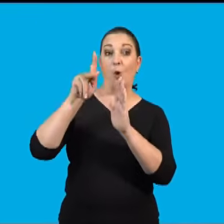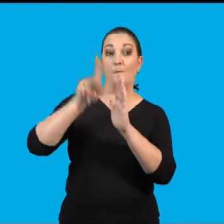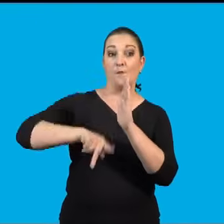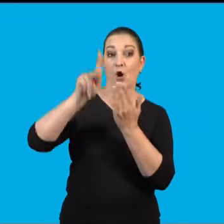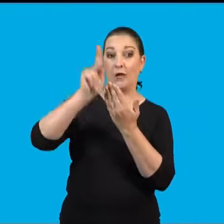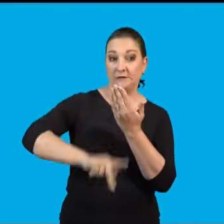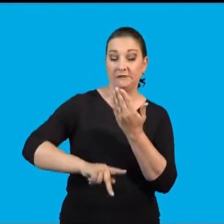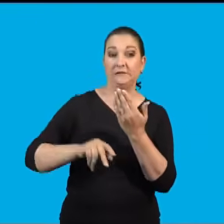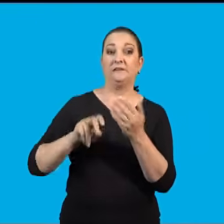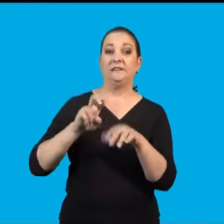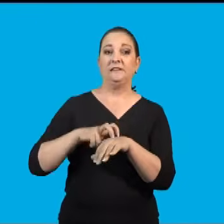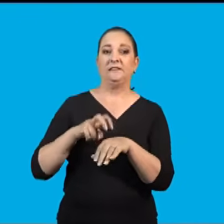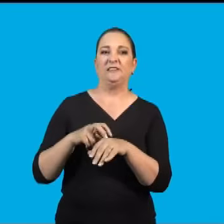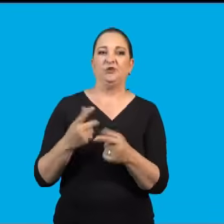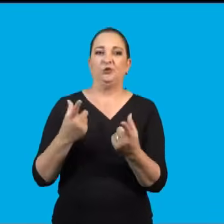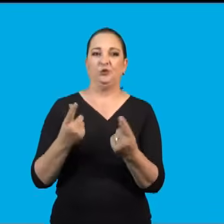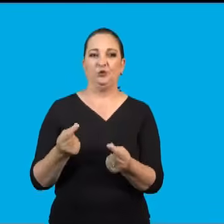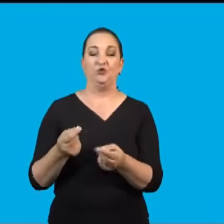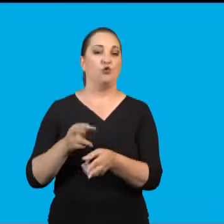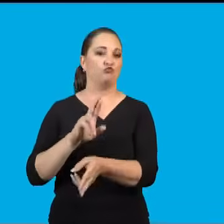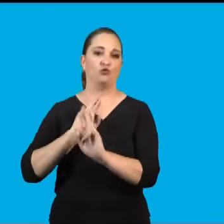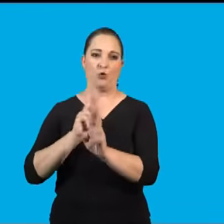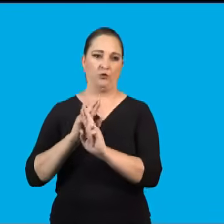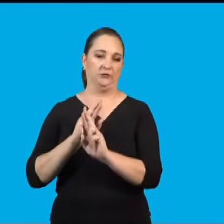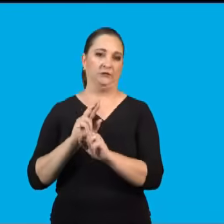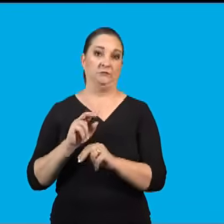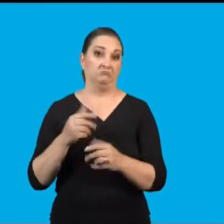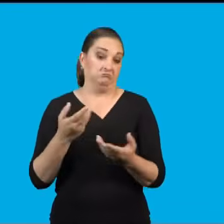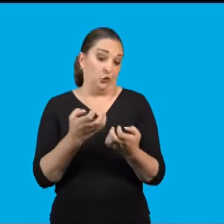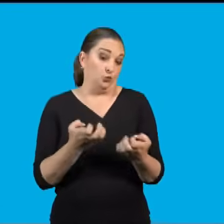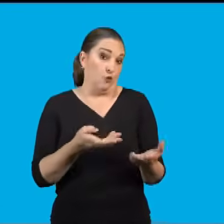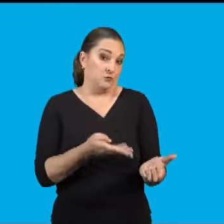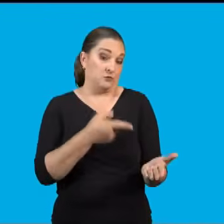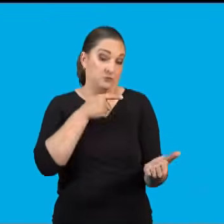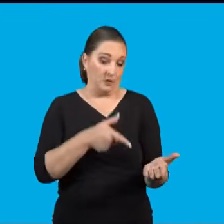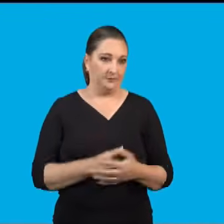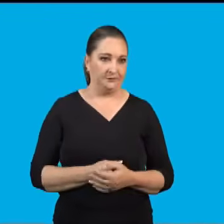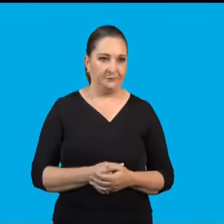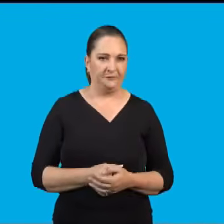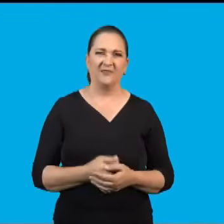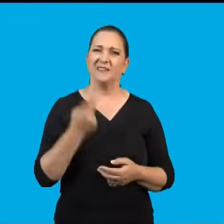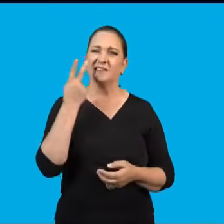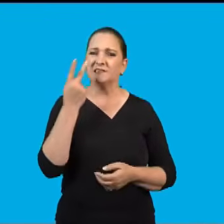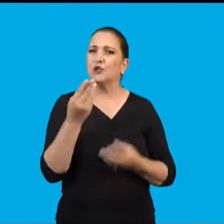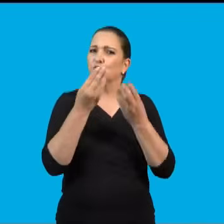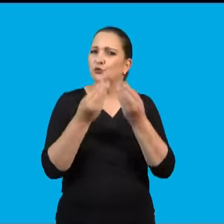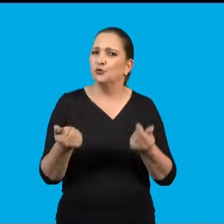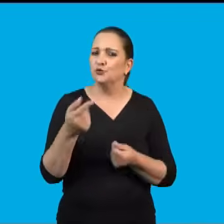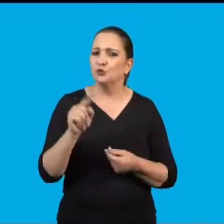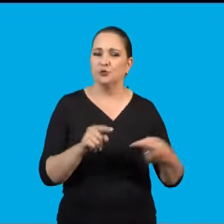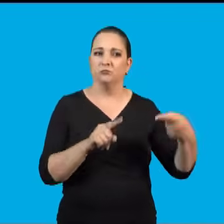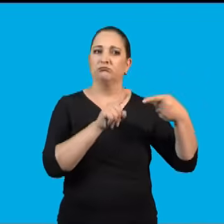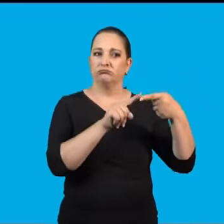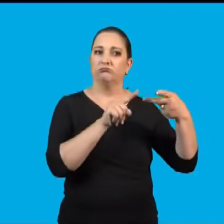be responsive to their electorates. That is what the source says. So if you look at the